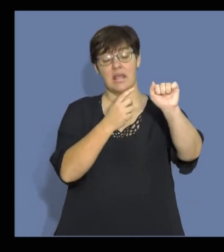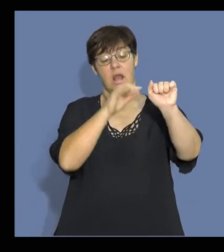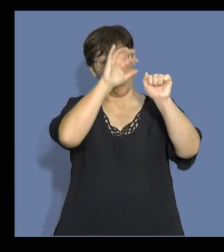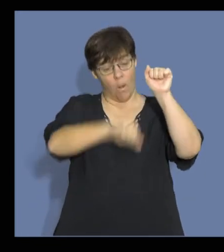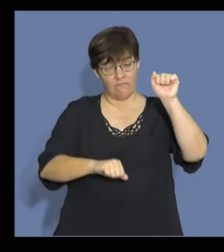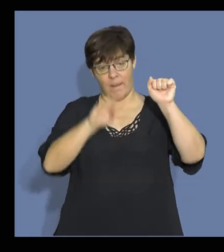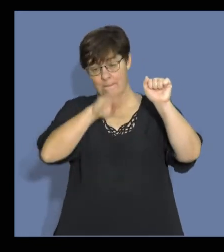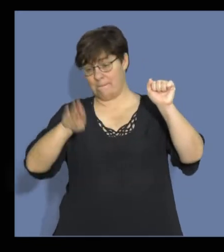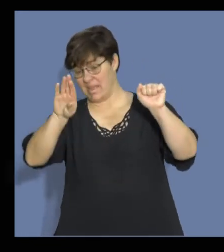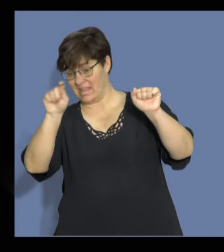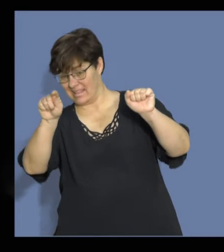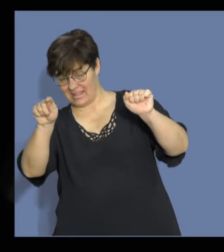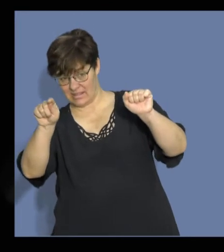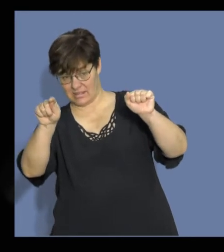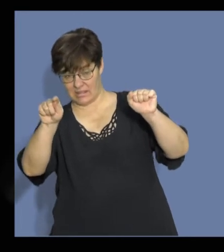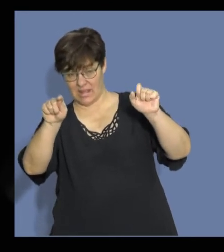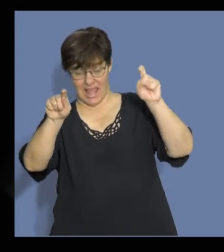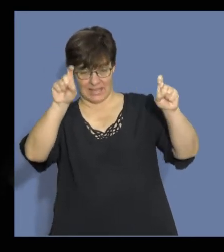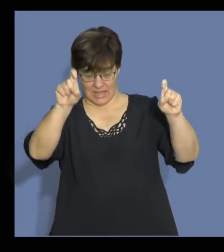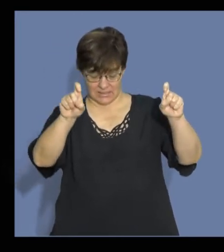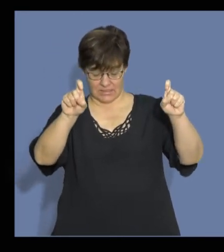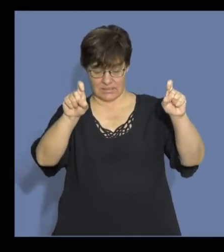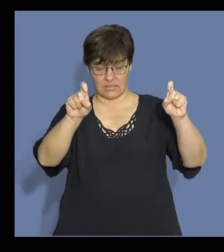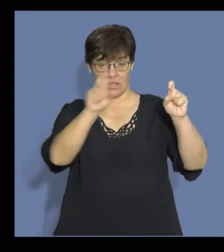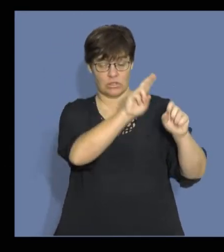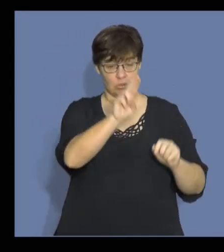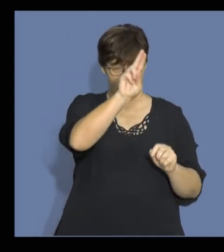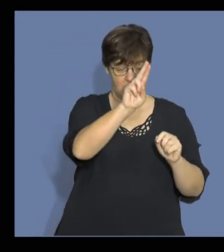value, we squared that, then we added